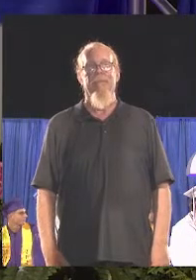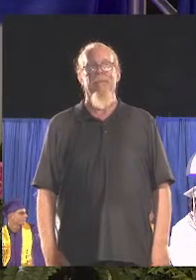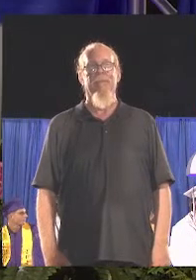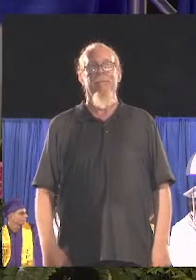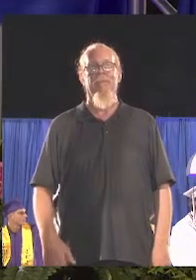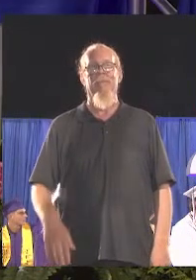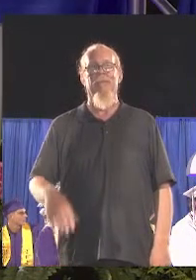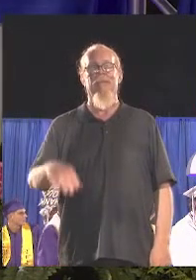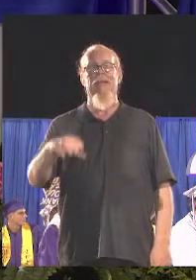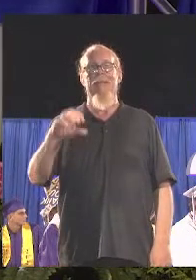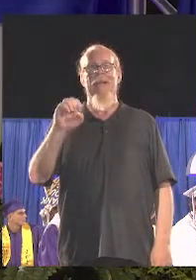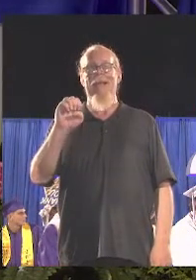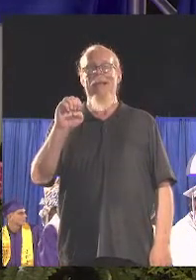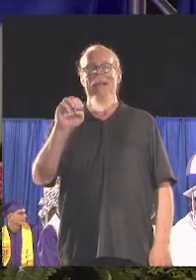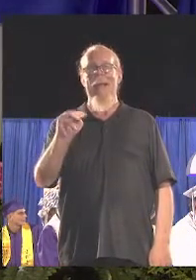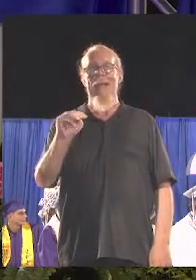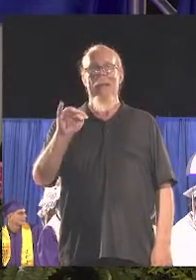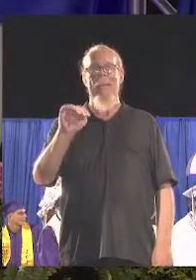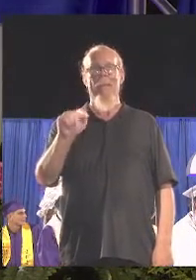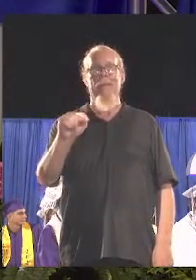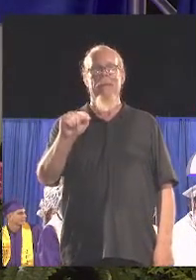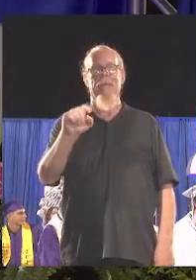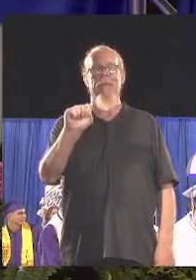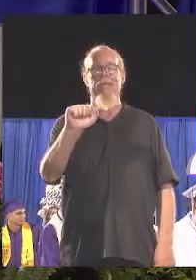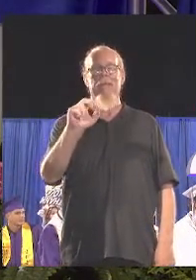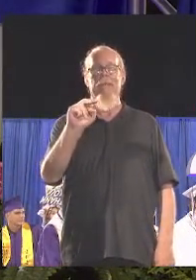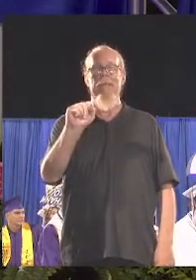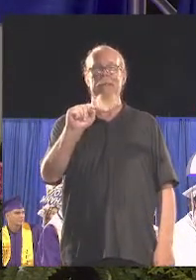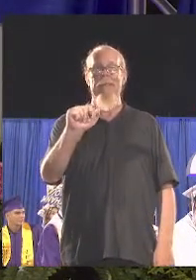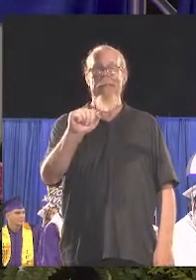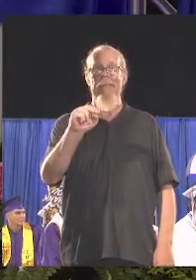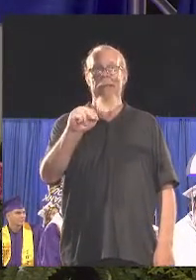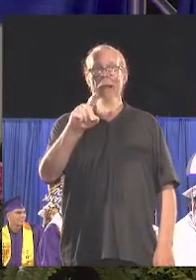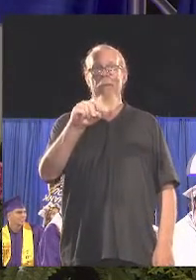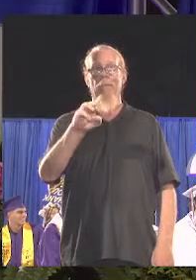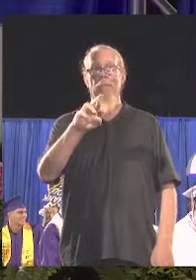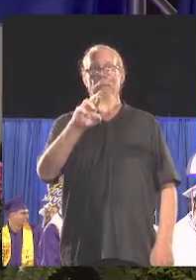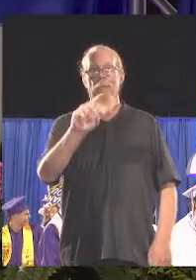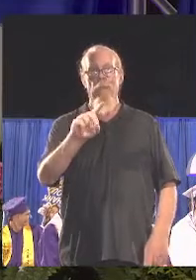Emmett Sanford, St. Phillips College.